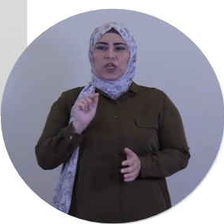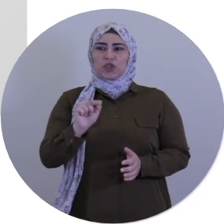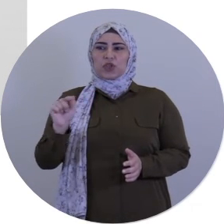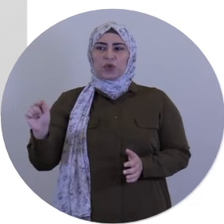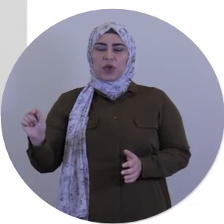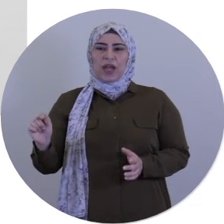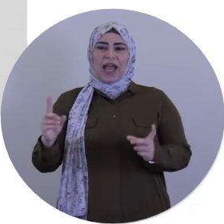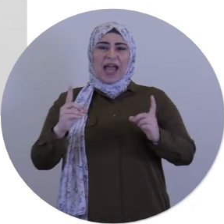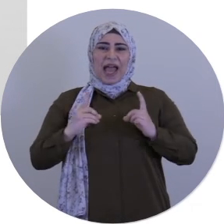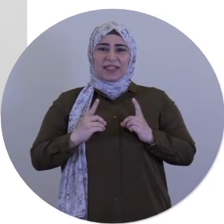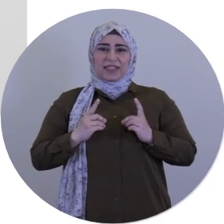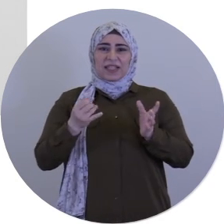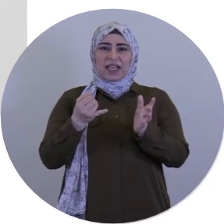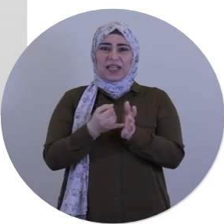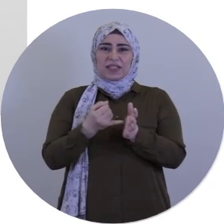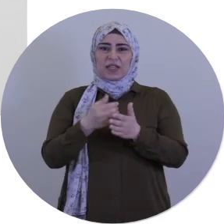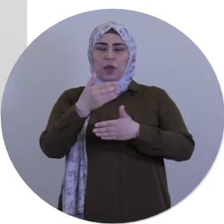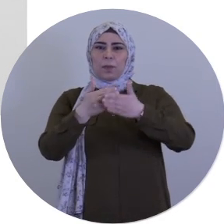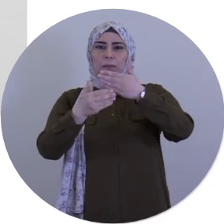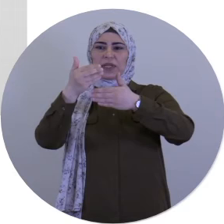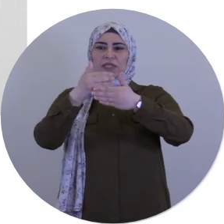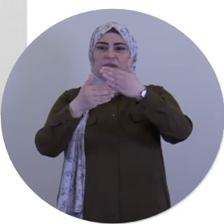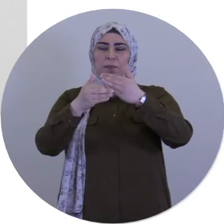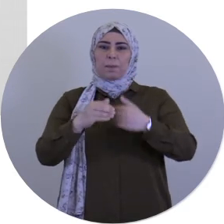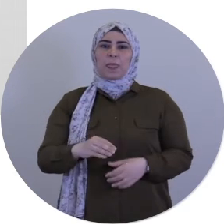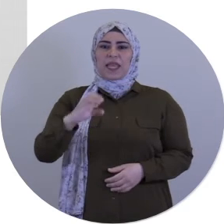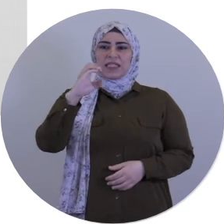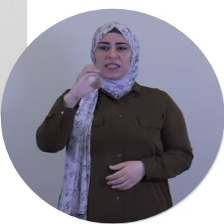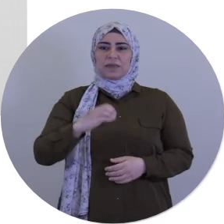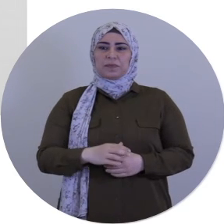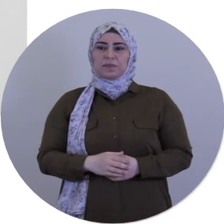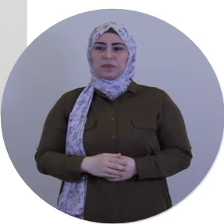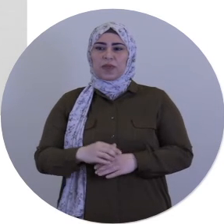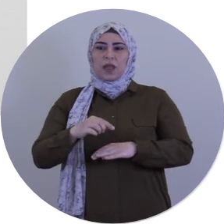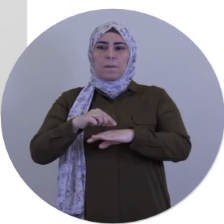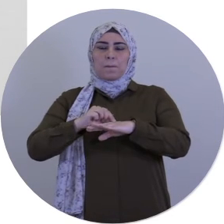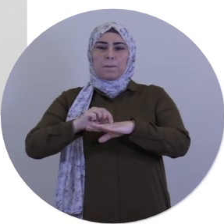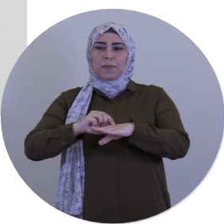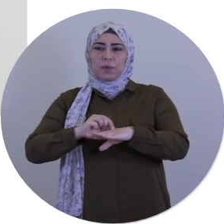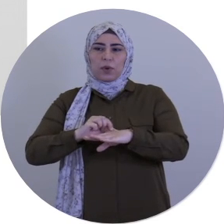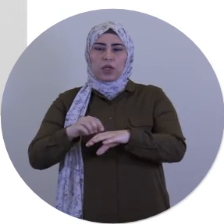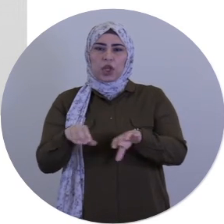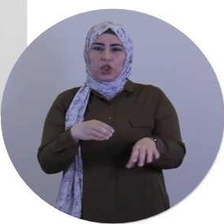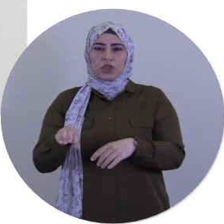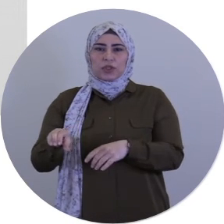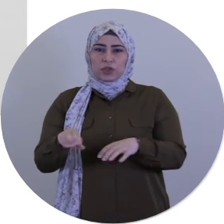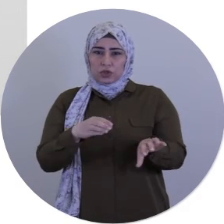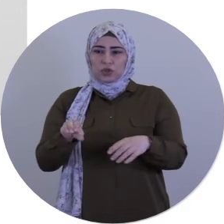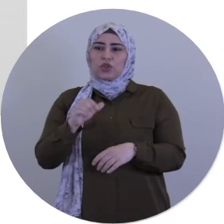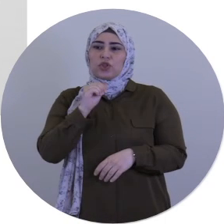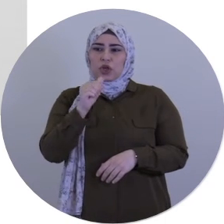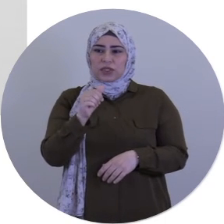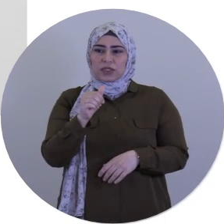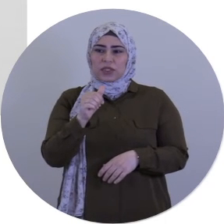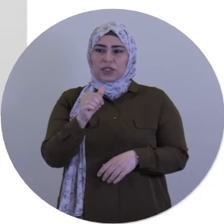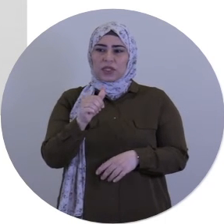local construction company. Excellent. Let's look at C. People don't service their cars themselves. So here,